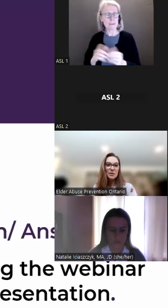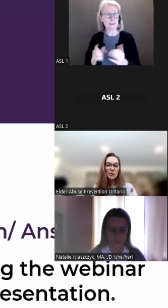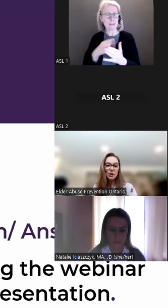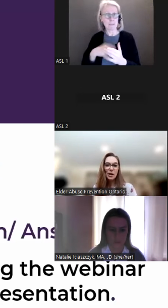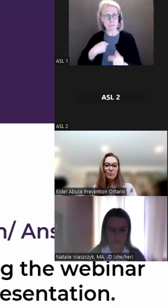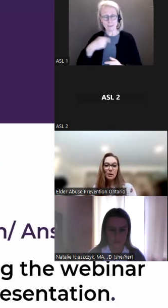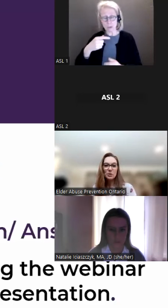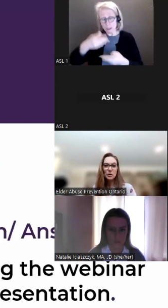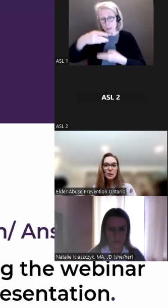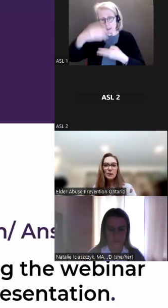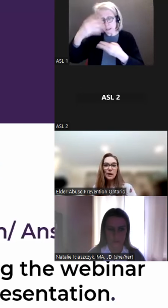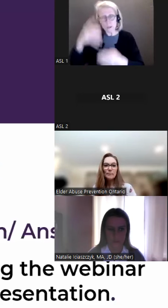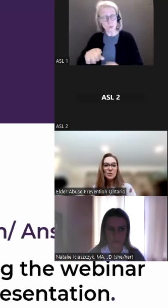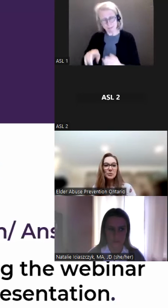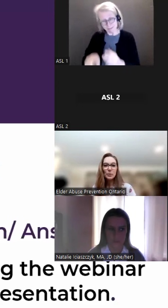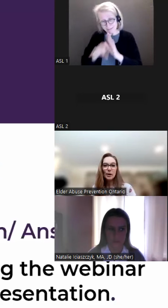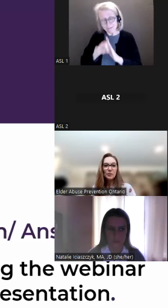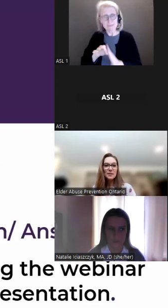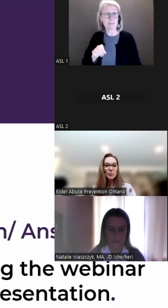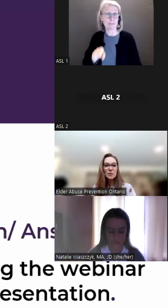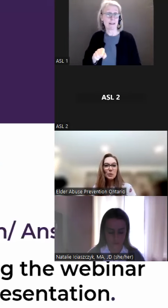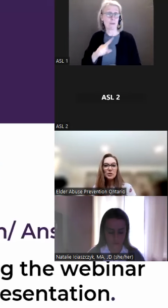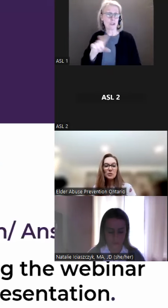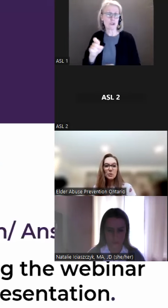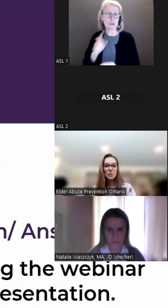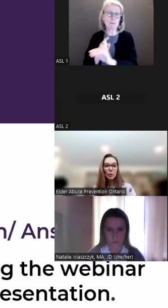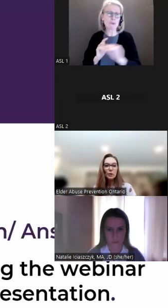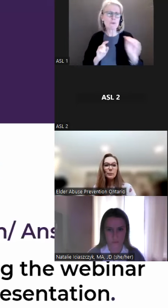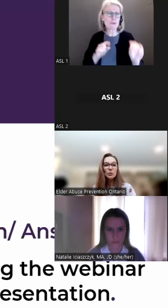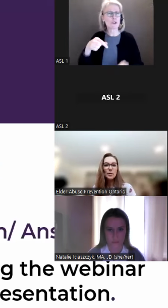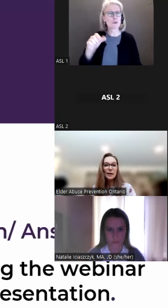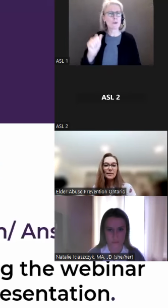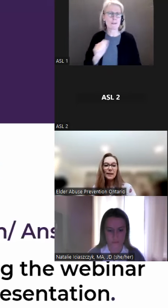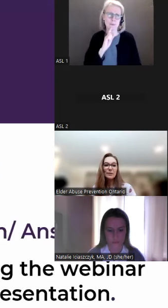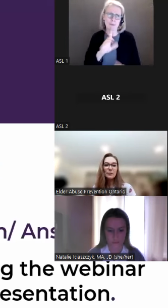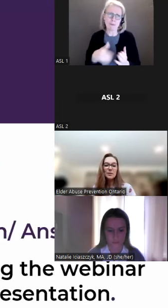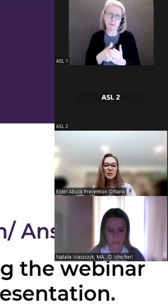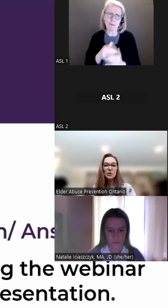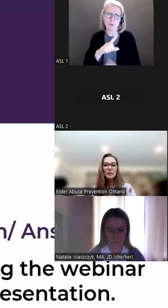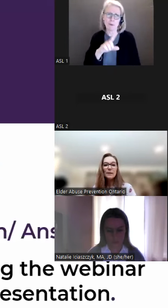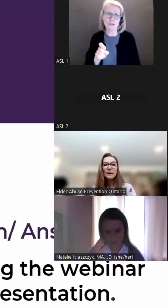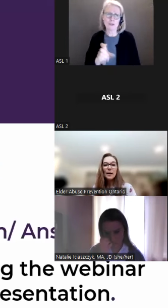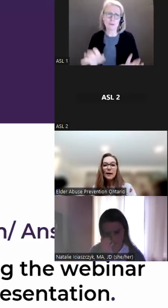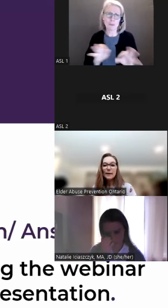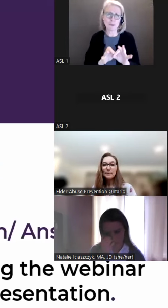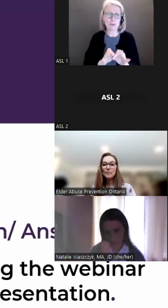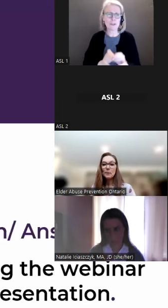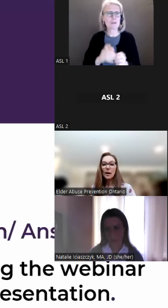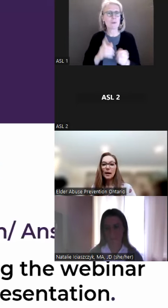if we miss them in the chat box. So just as a reminder, because everyone's questions are so important, and we'll do that at the end of the session.